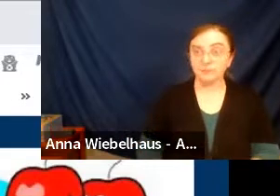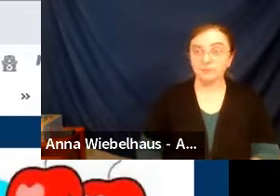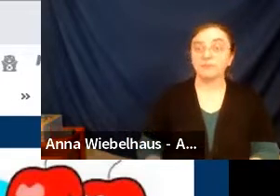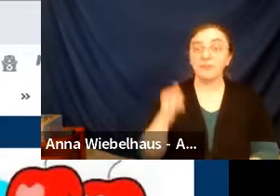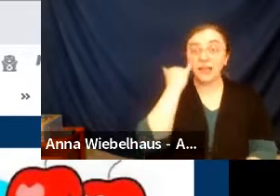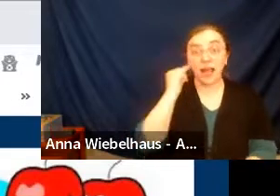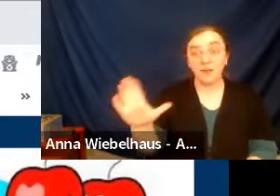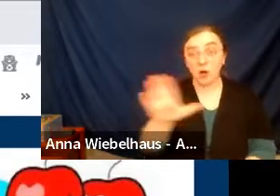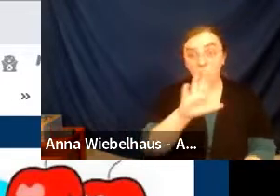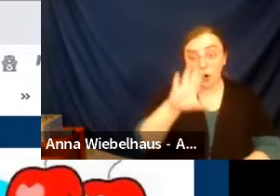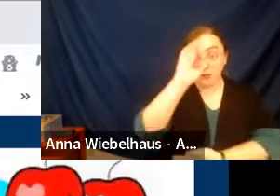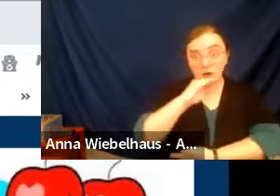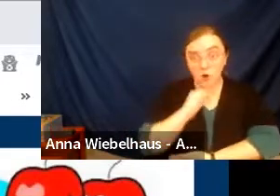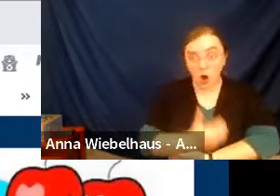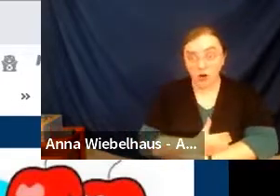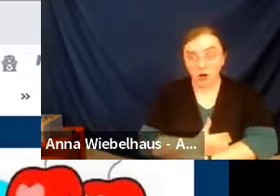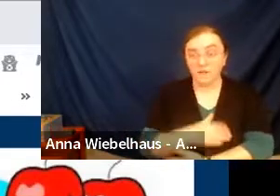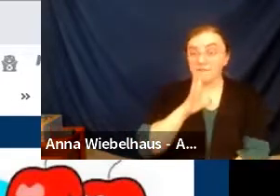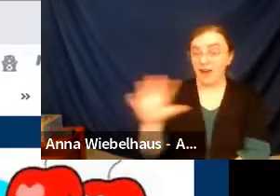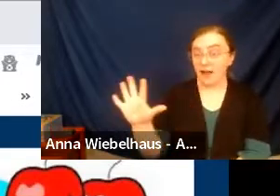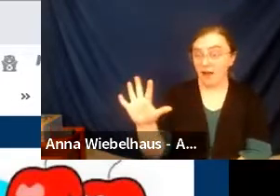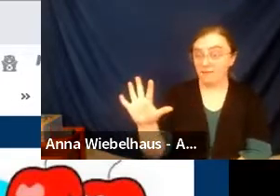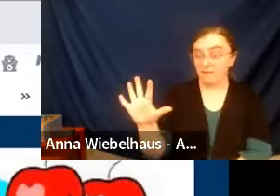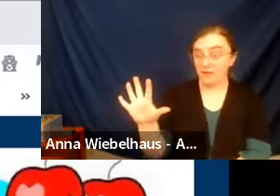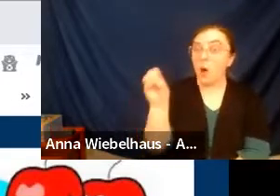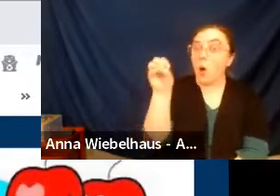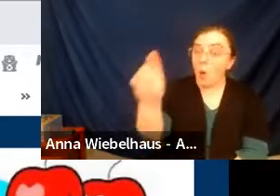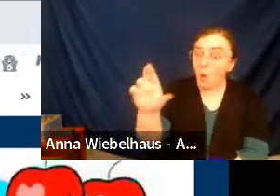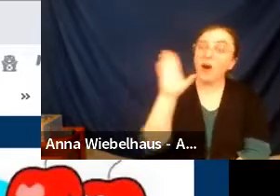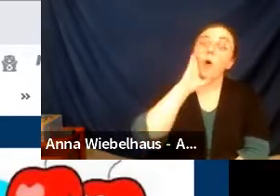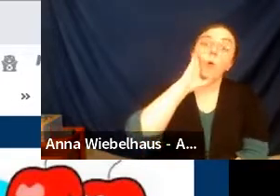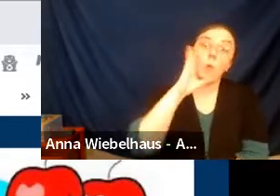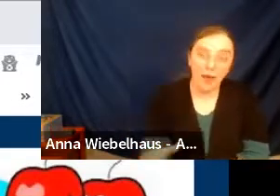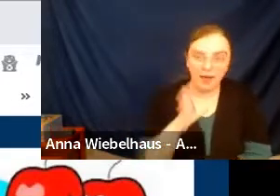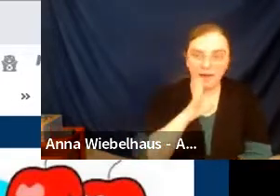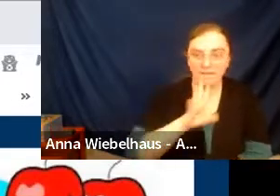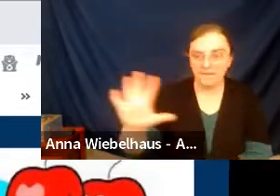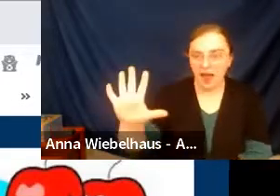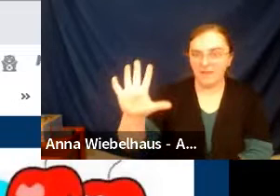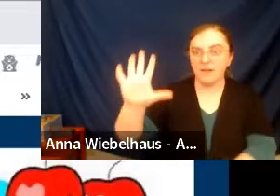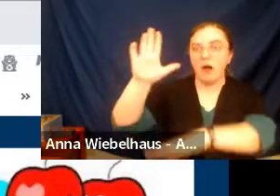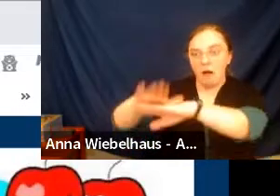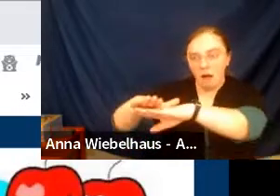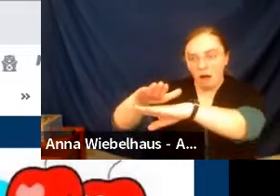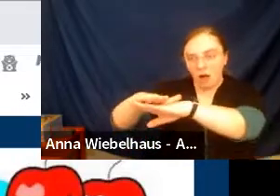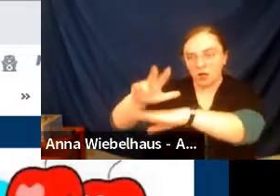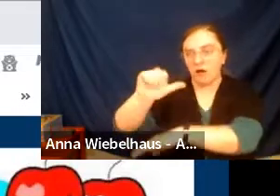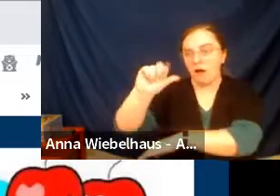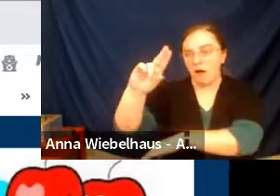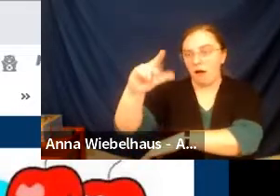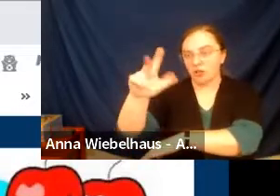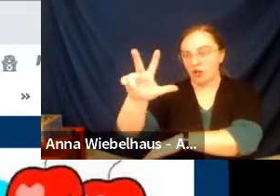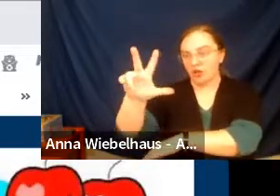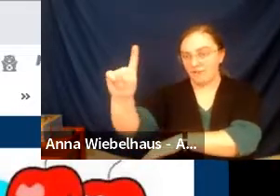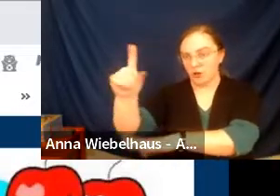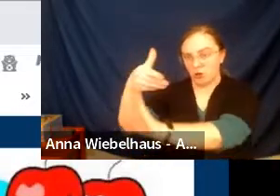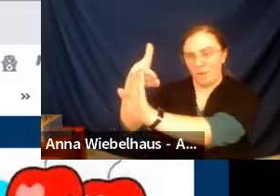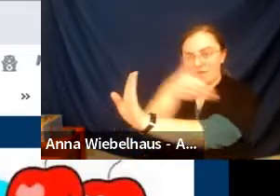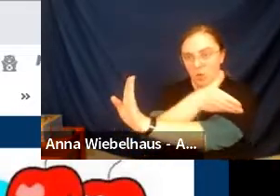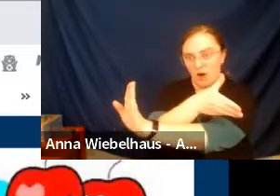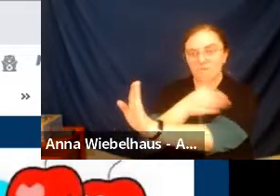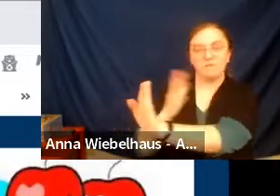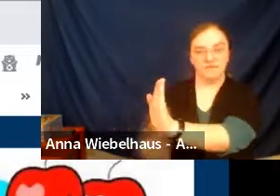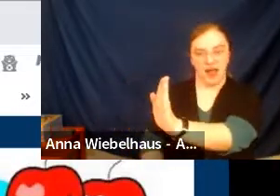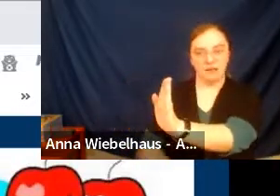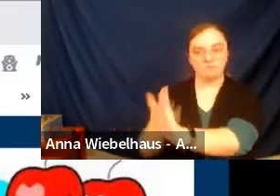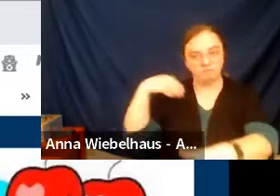turn 5 before August 31st or on, then they would be ready for kindergarten. And as long as